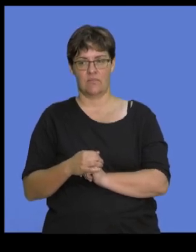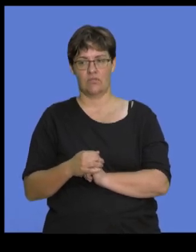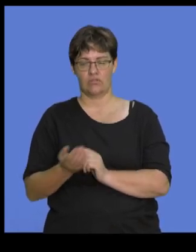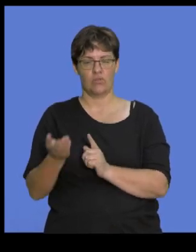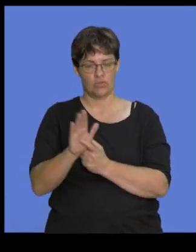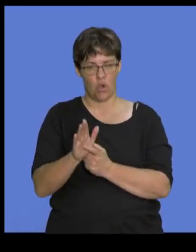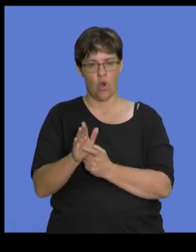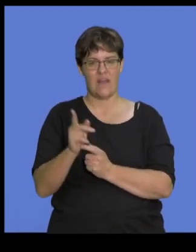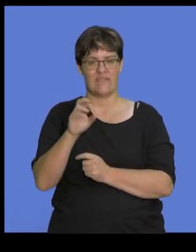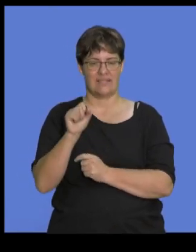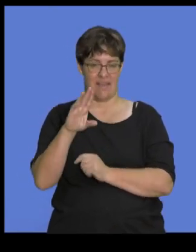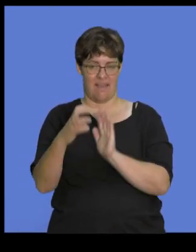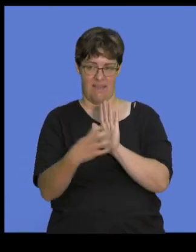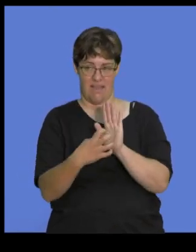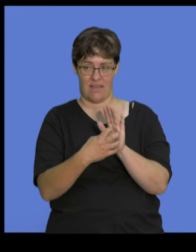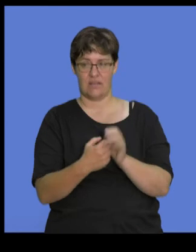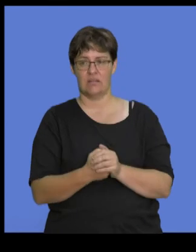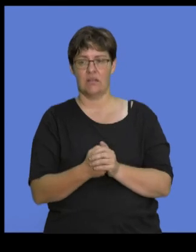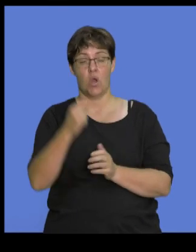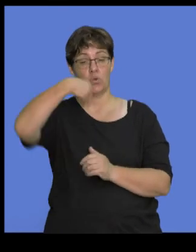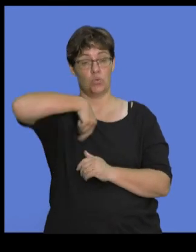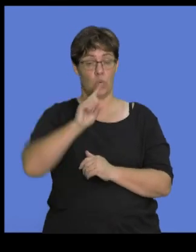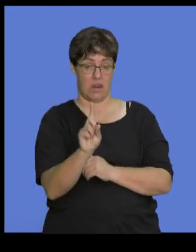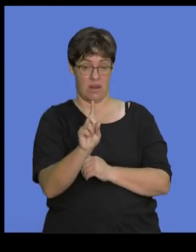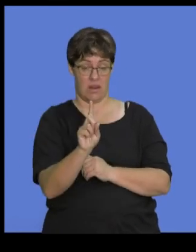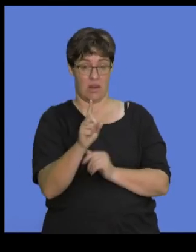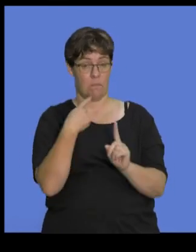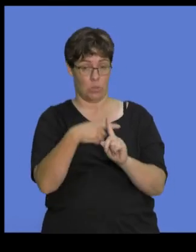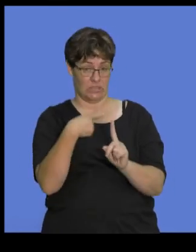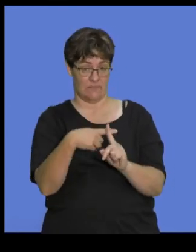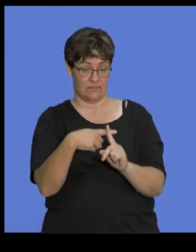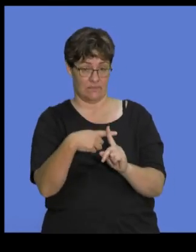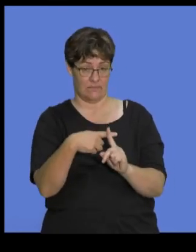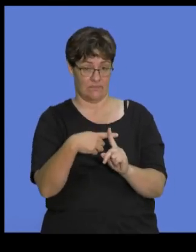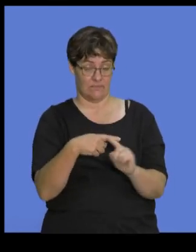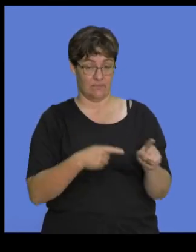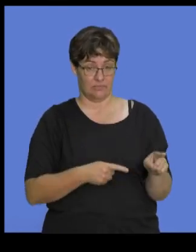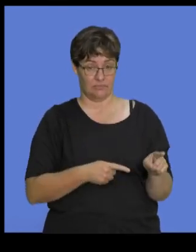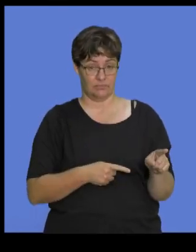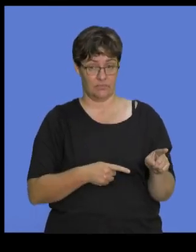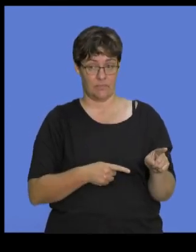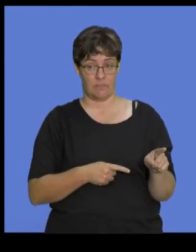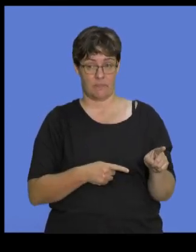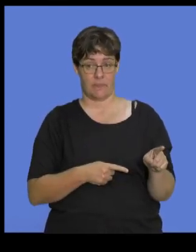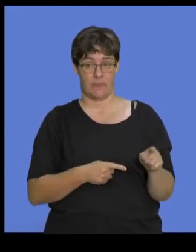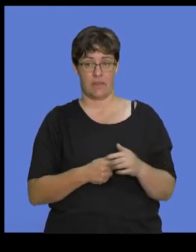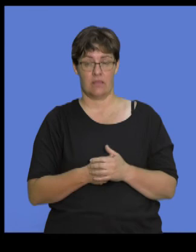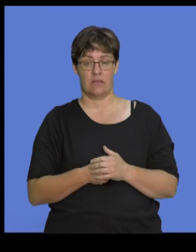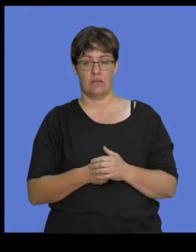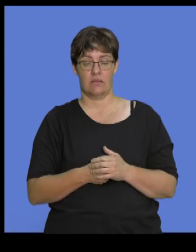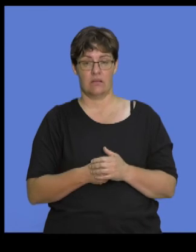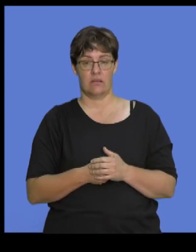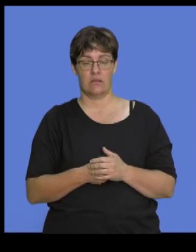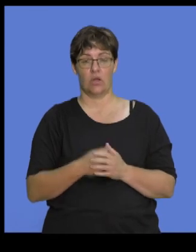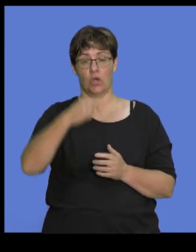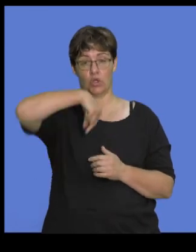point P just to illustrate the vectors, okay? Now, Q1 is positive, right? Q1 is